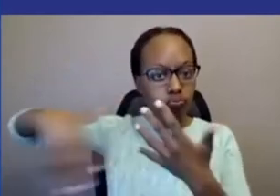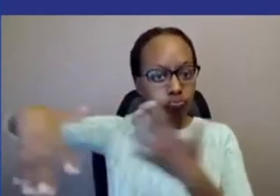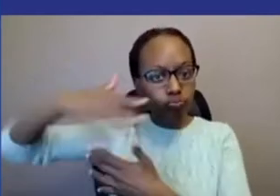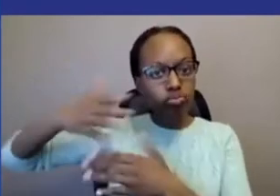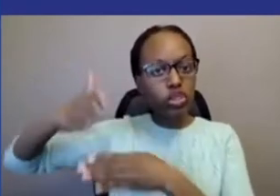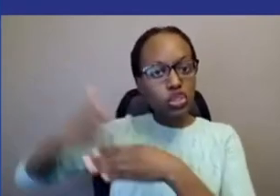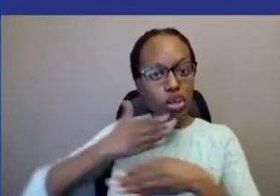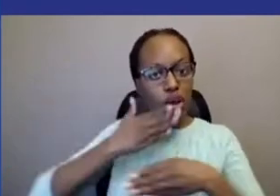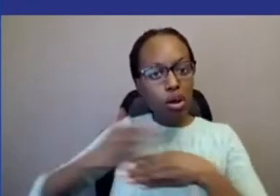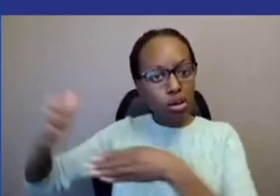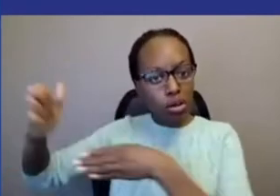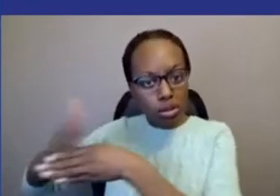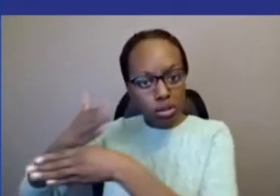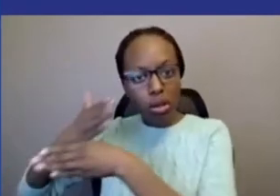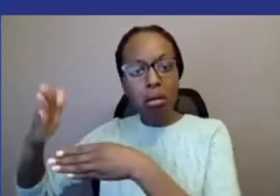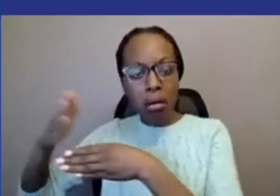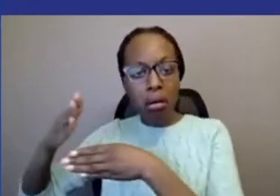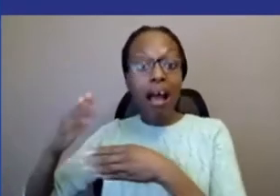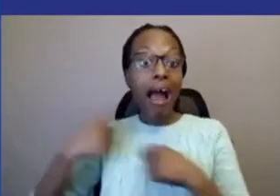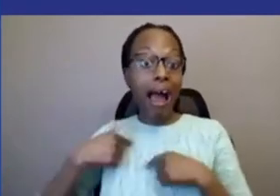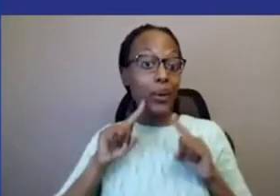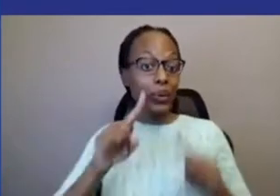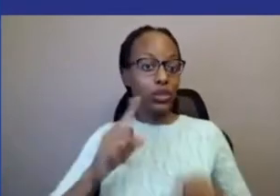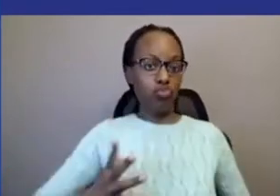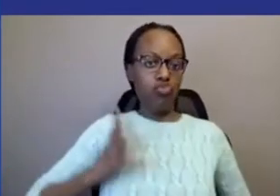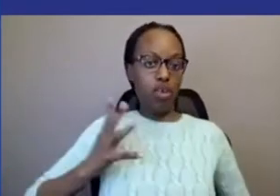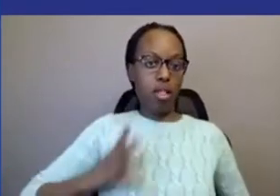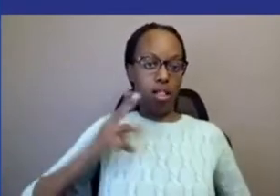a formalized dance program